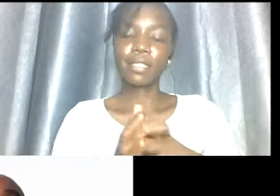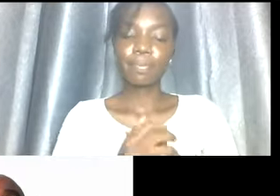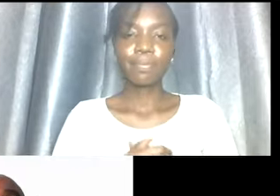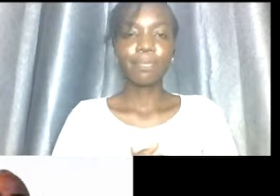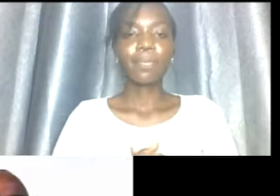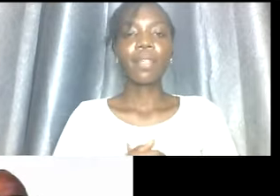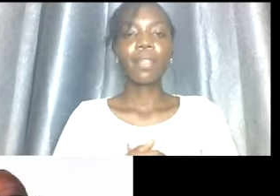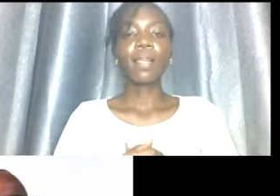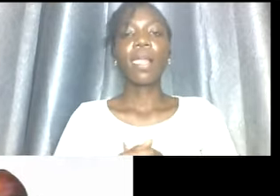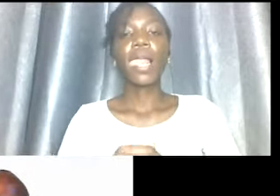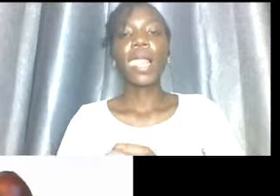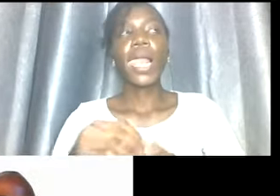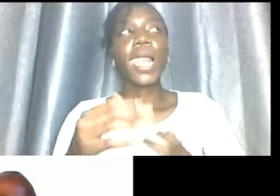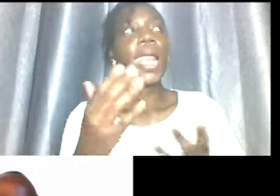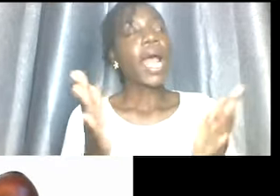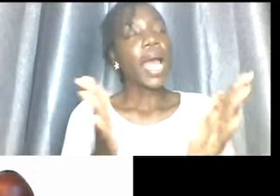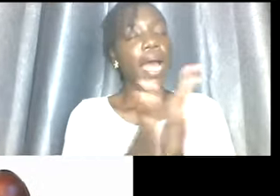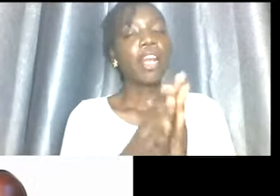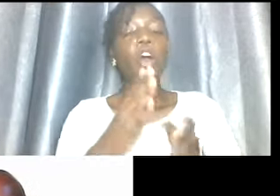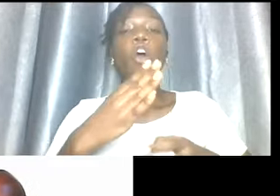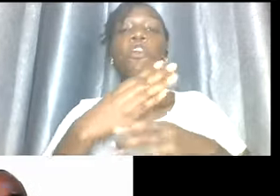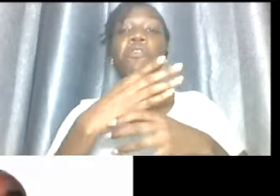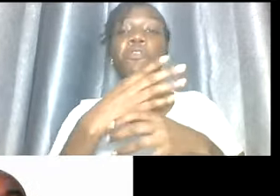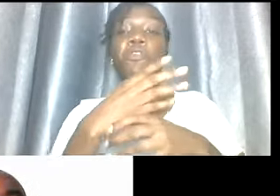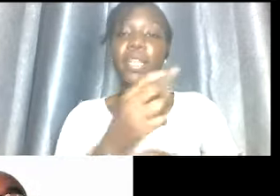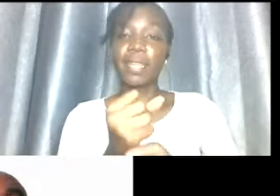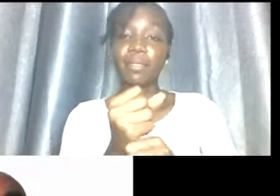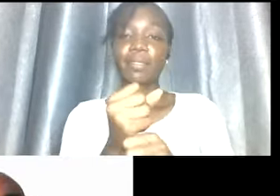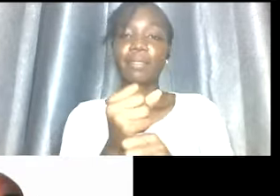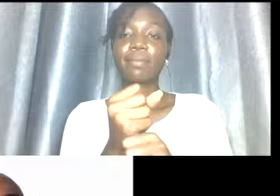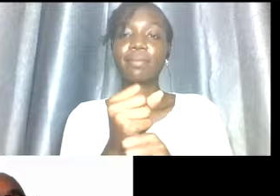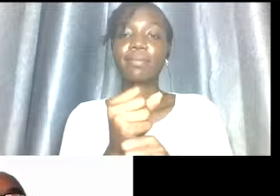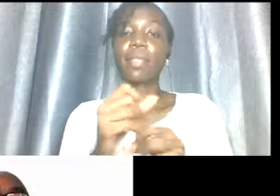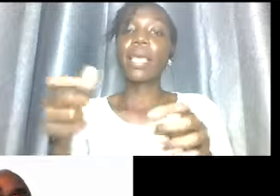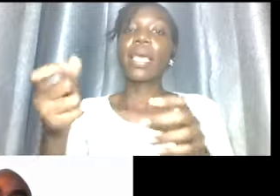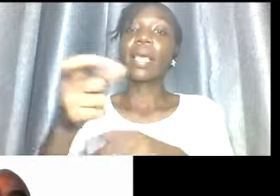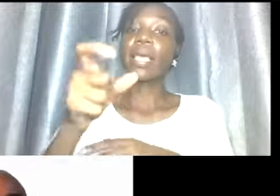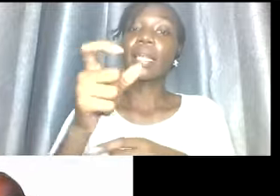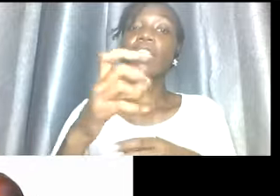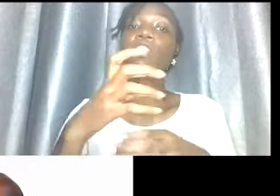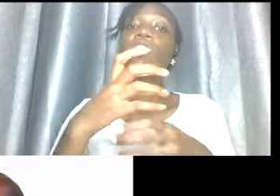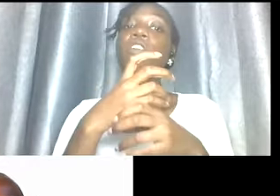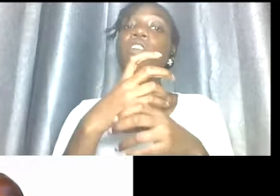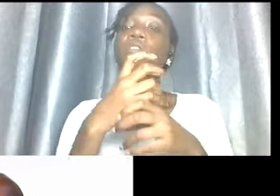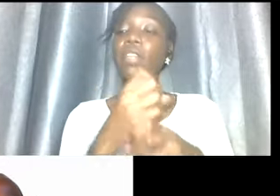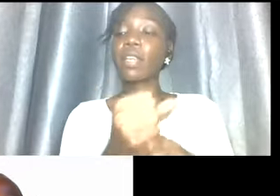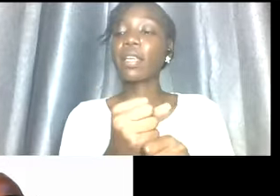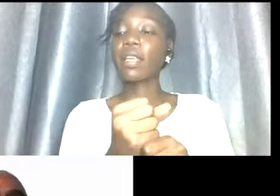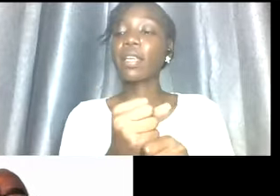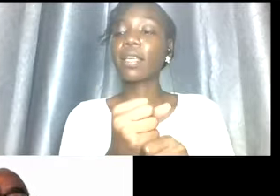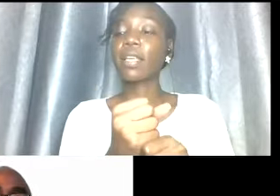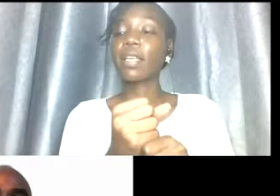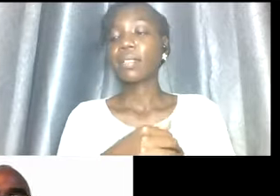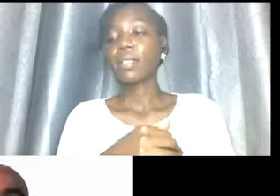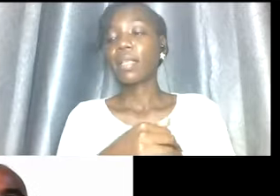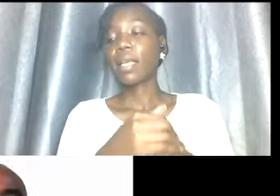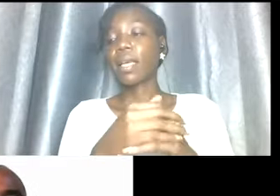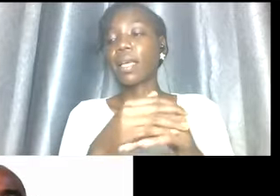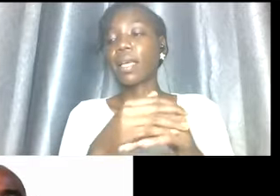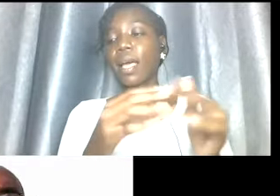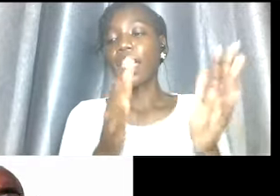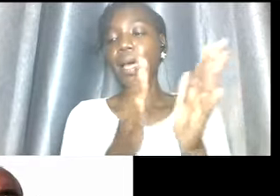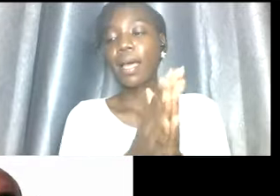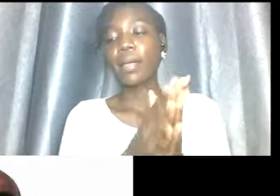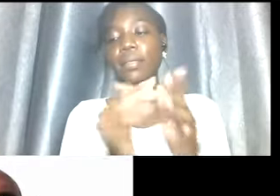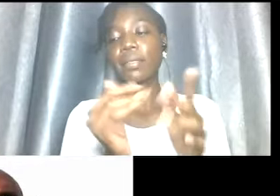or increase your confidence, as we did competency already. Increase your confidence. And how do you increase your confidence? By putting yourself out there more,